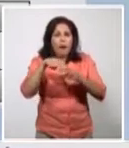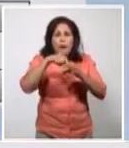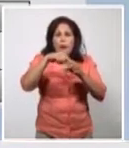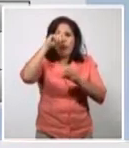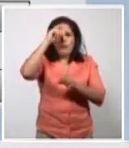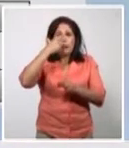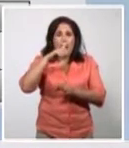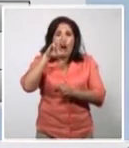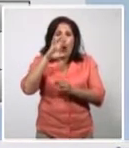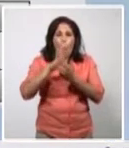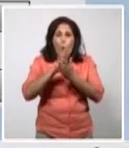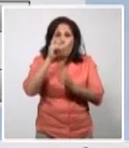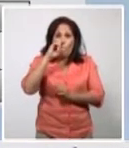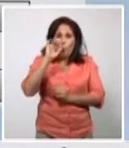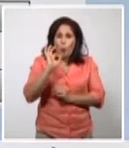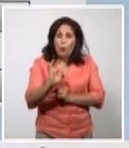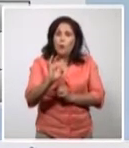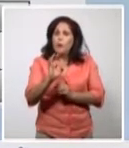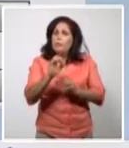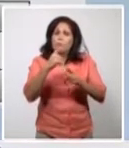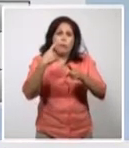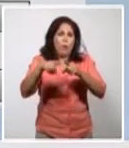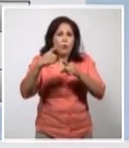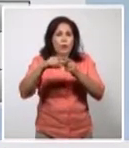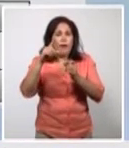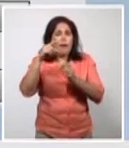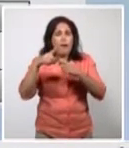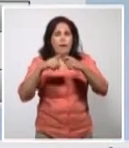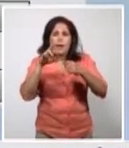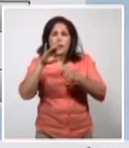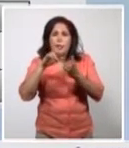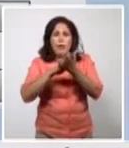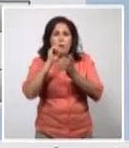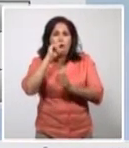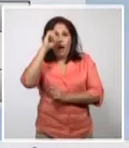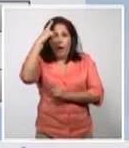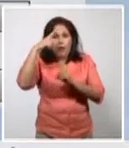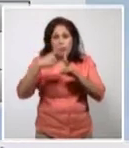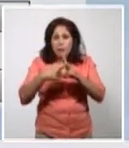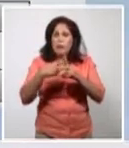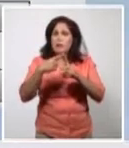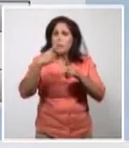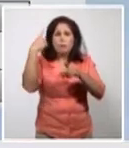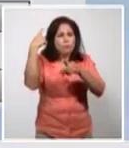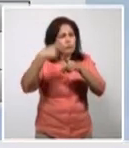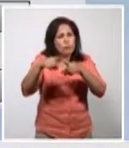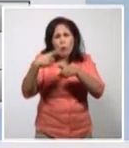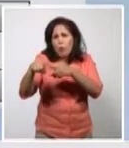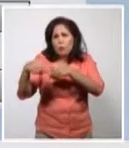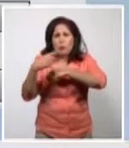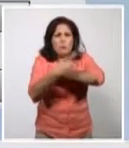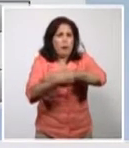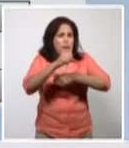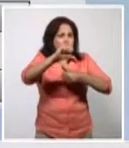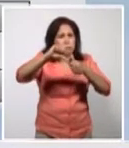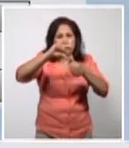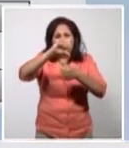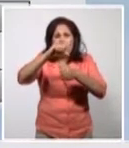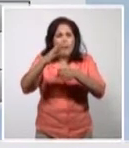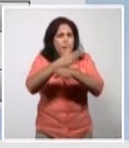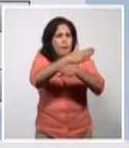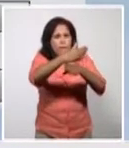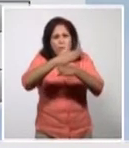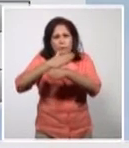Micronesia, Nauru, Palau, Samoa, Solomon Islands, Tajikistan, Tonga, Turkmenistan,